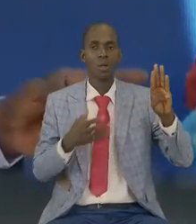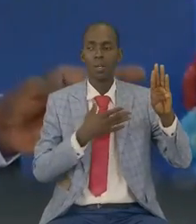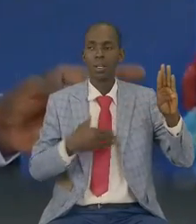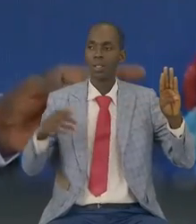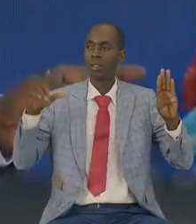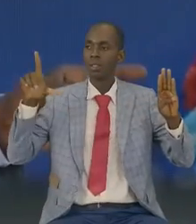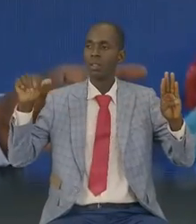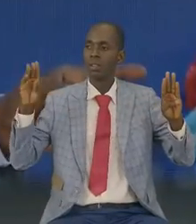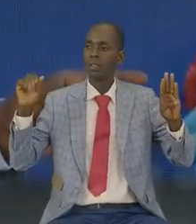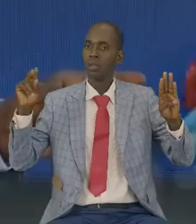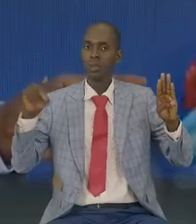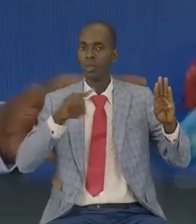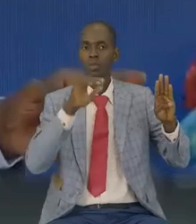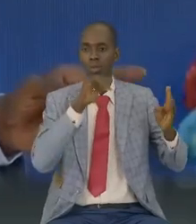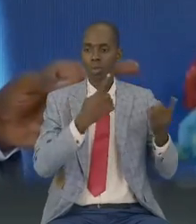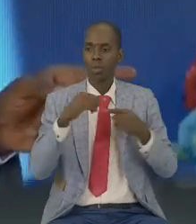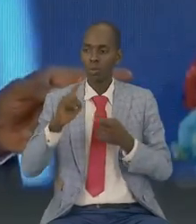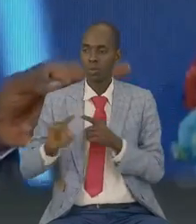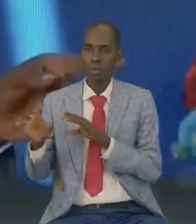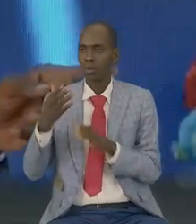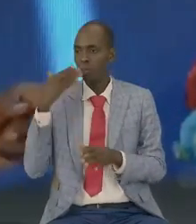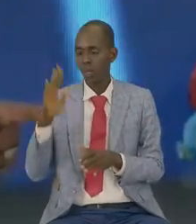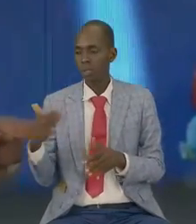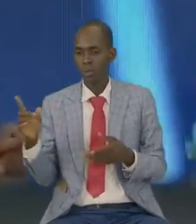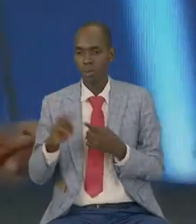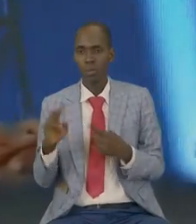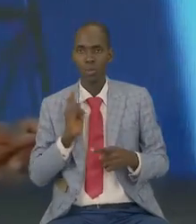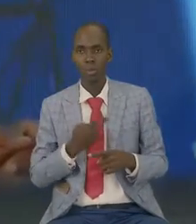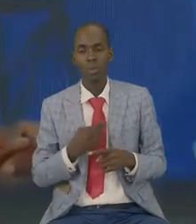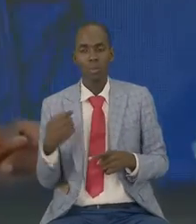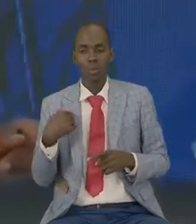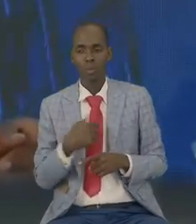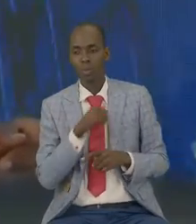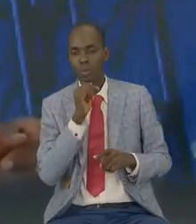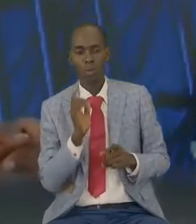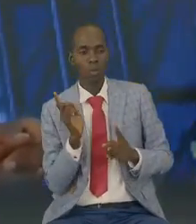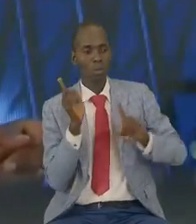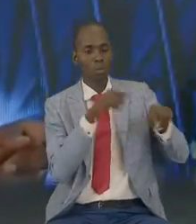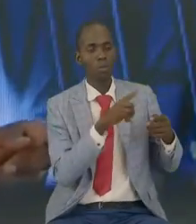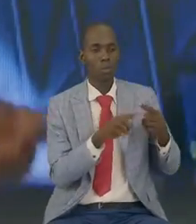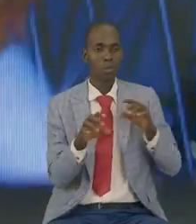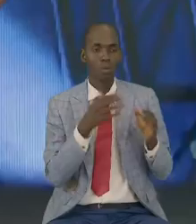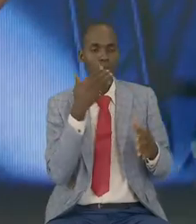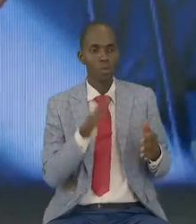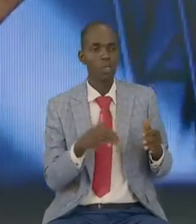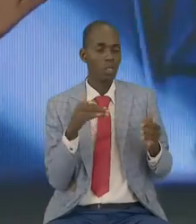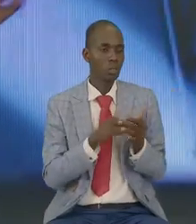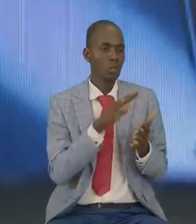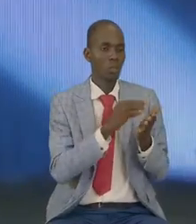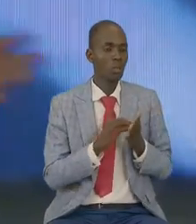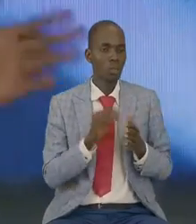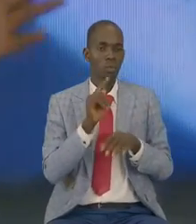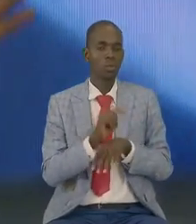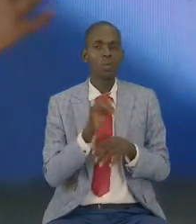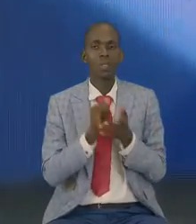over to come and do evil unto our tribe. We'll not cross over to come and do evil to your tribe. That's